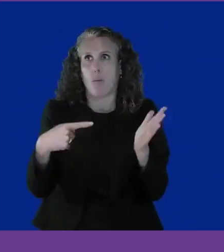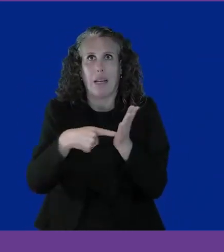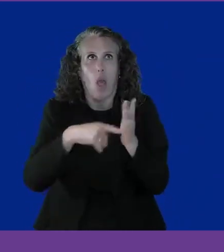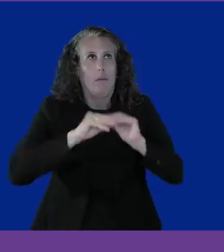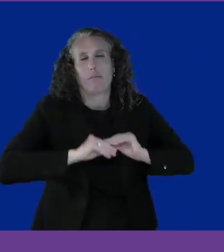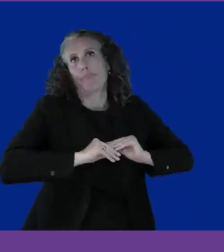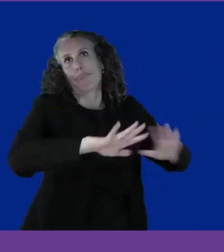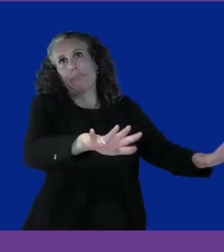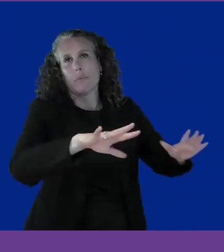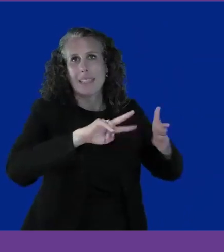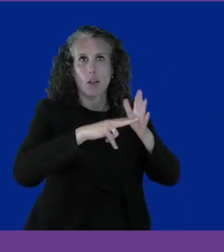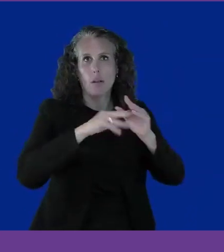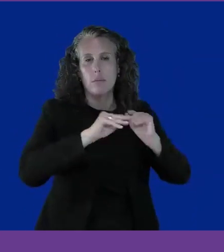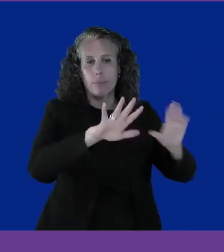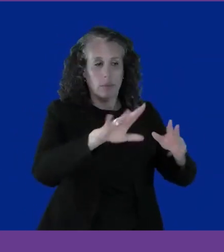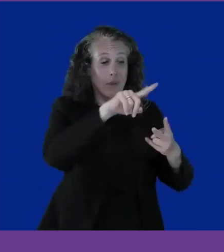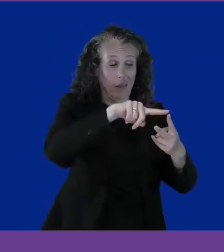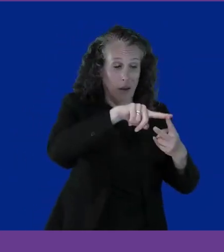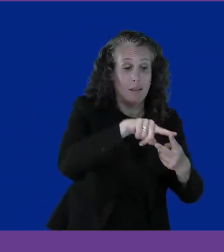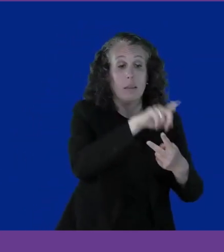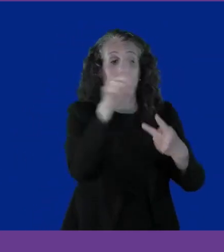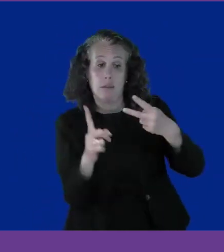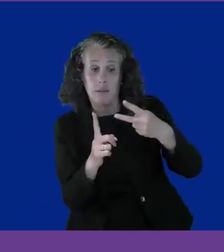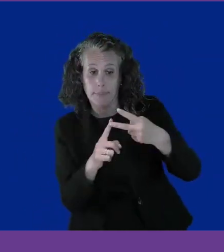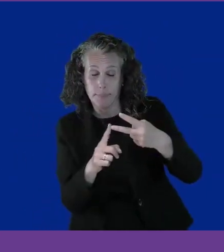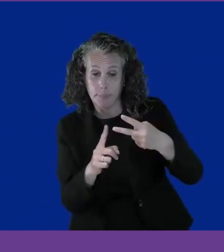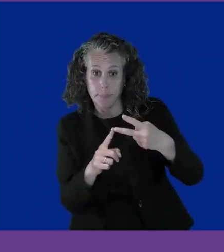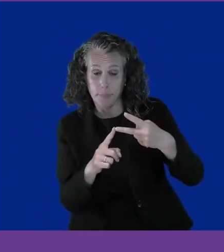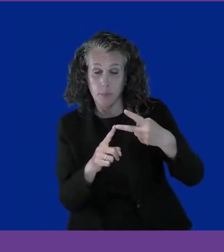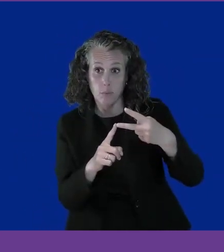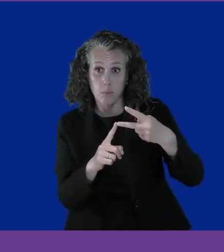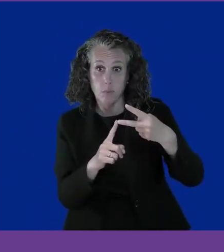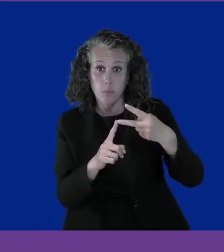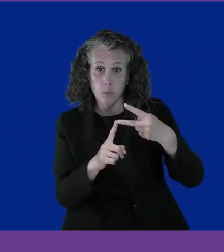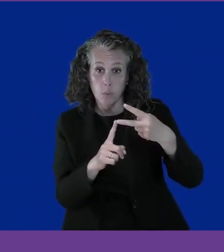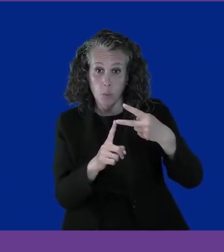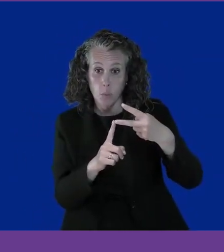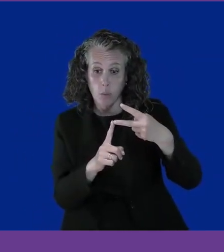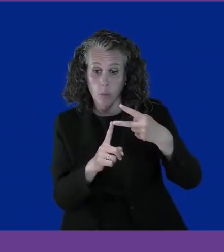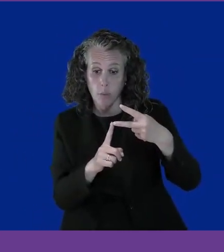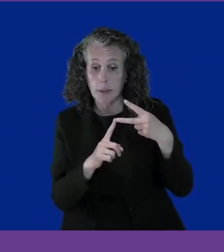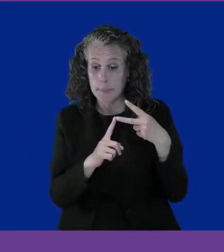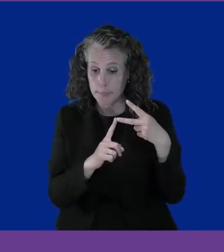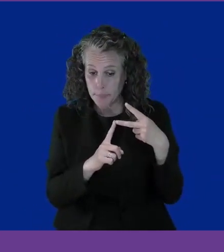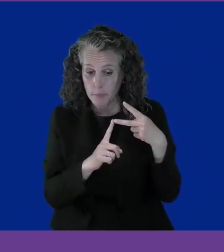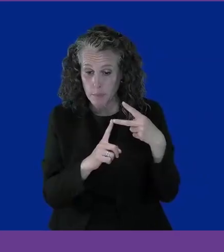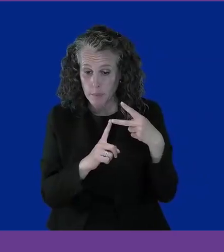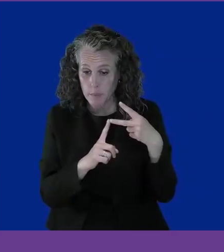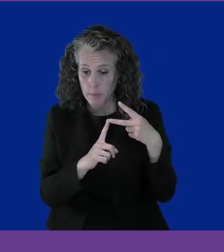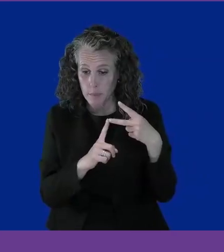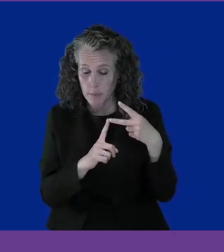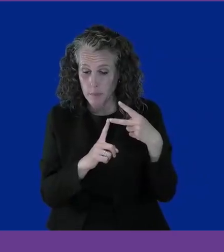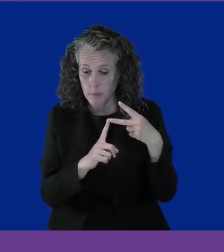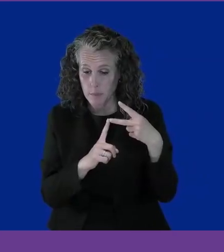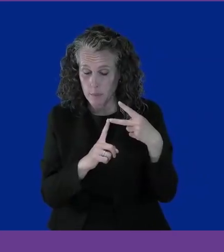the other conclusion was, on the other hand, also that the dependency of the application of